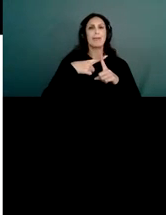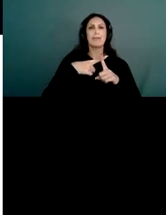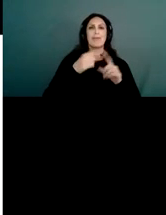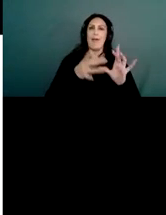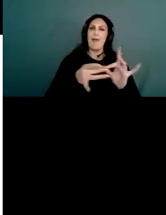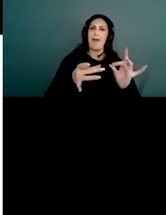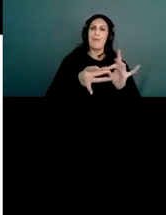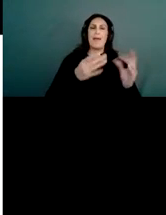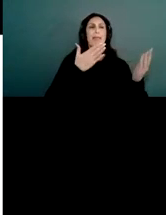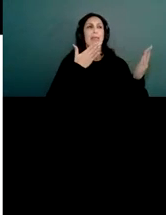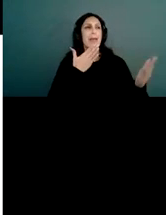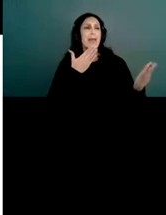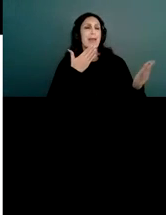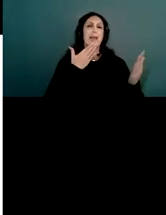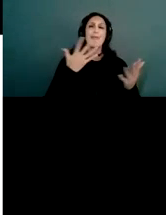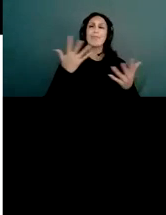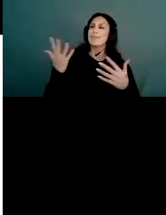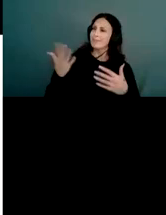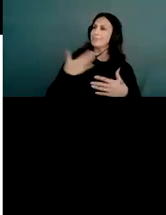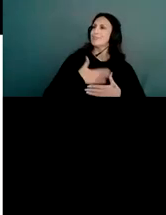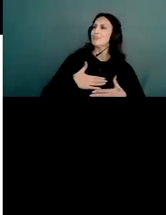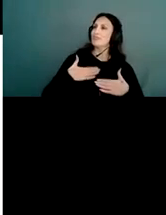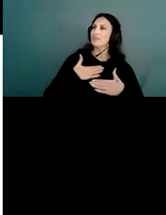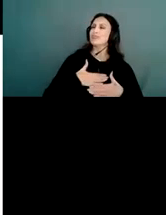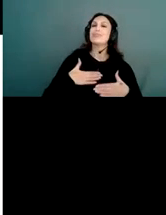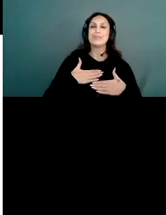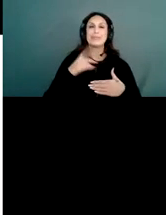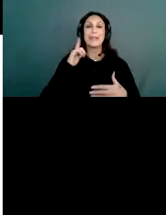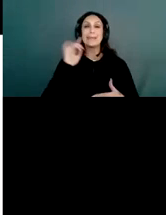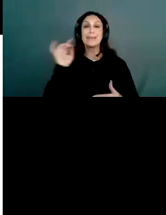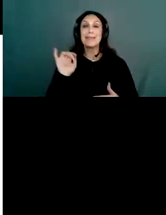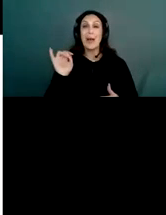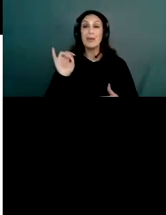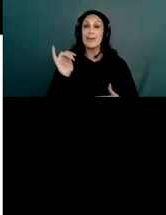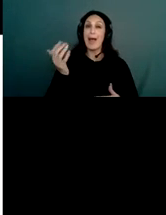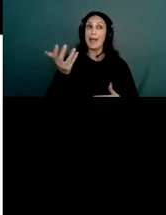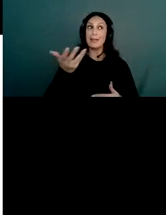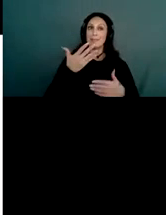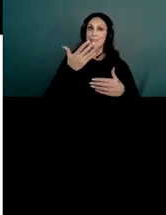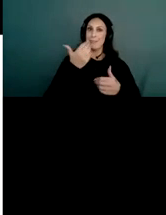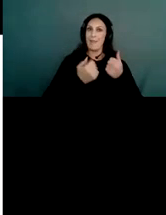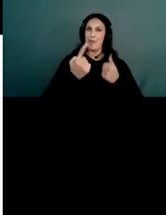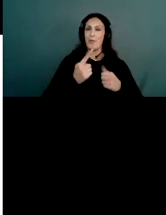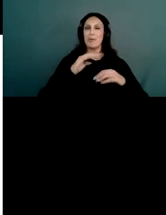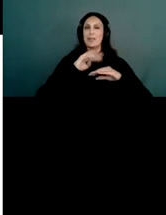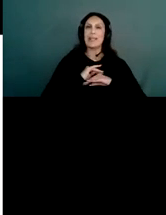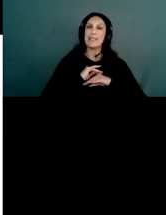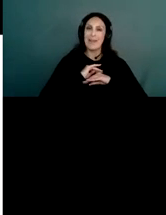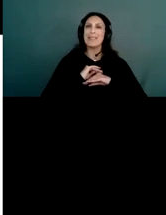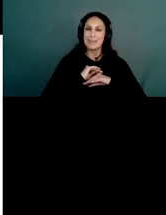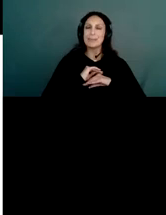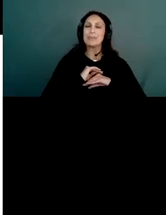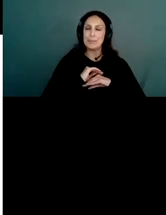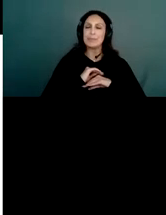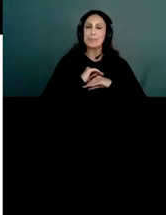thank you, Janet and Corey. It sounds like this morning's presentation was very helpful and our families are walking away with some